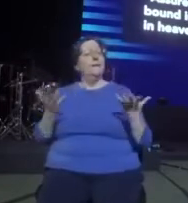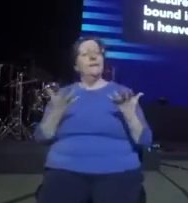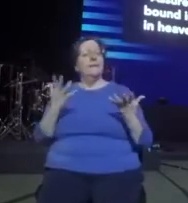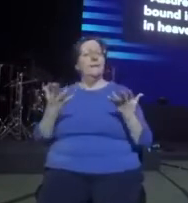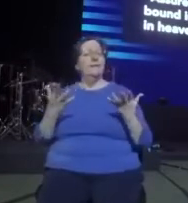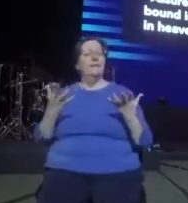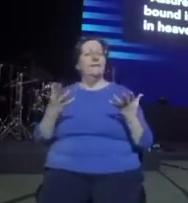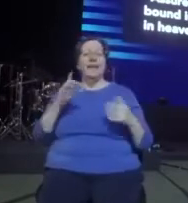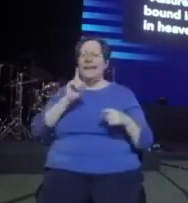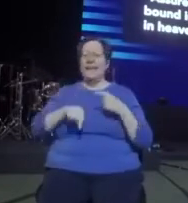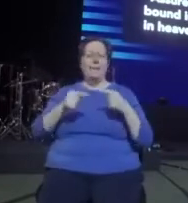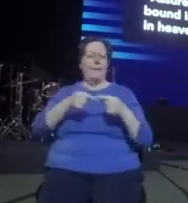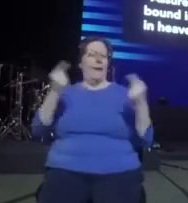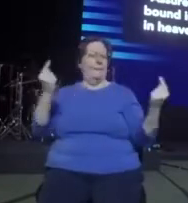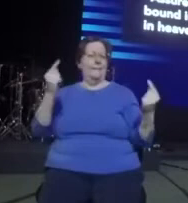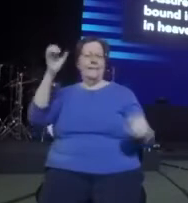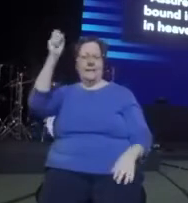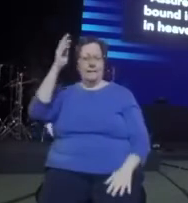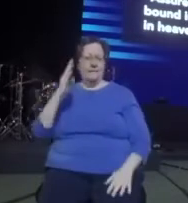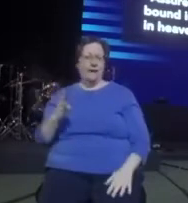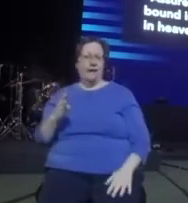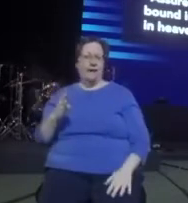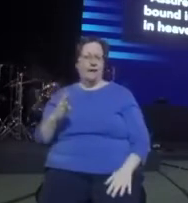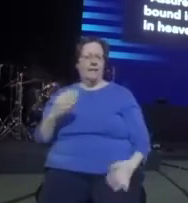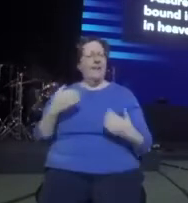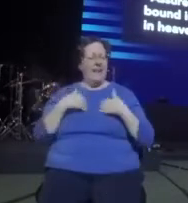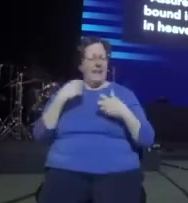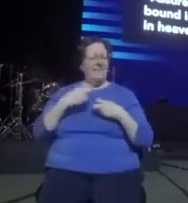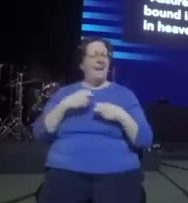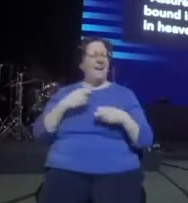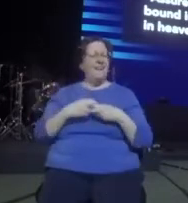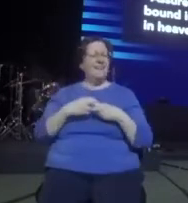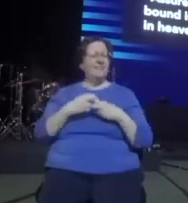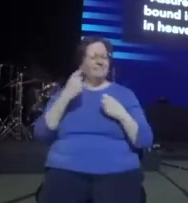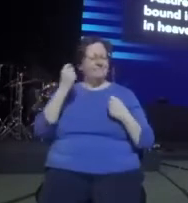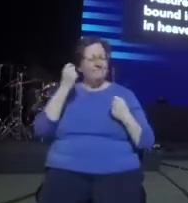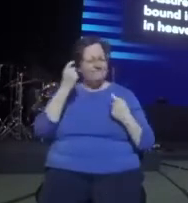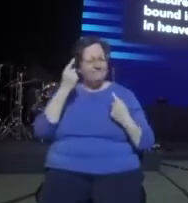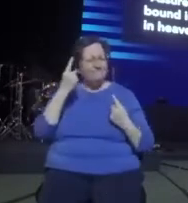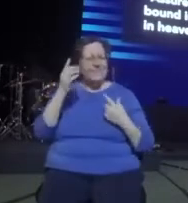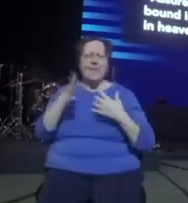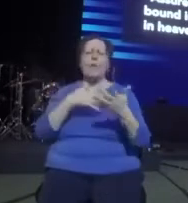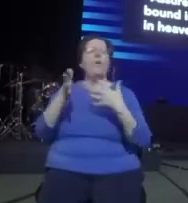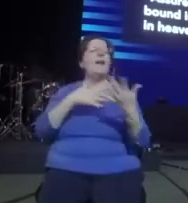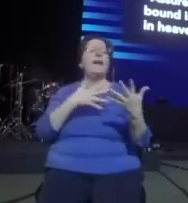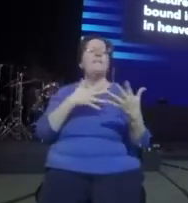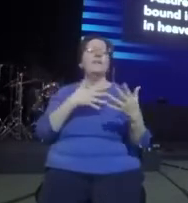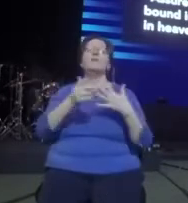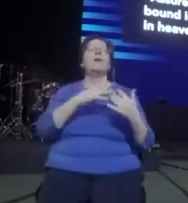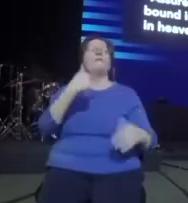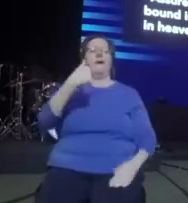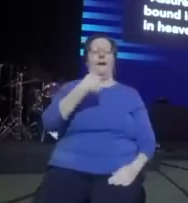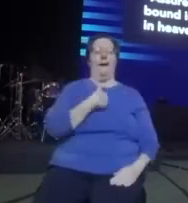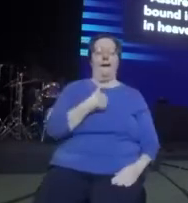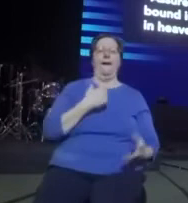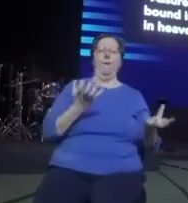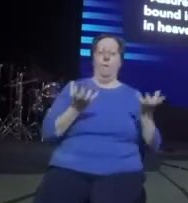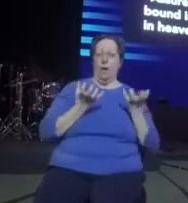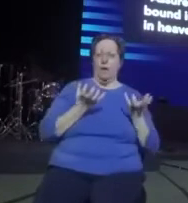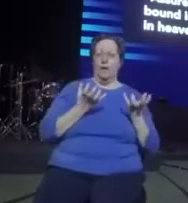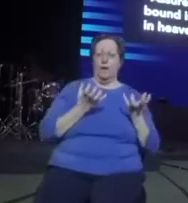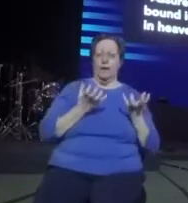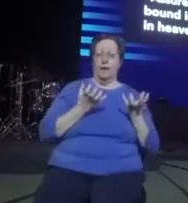she didn't like that. But guess what? Here's the deal. I have a hard time believing that whatever is whatever I want.